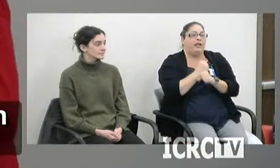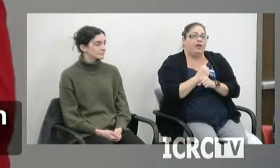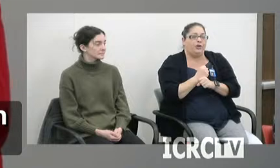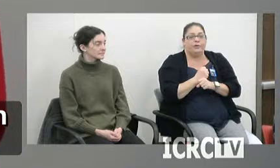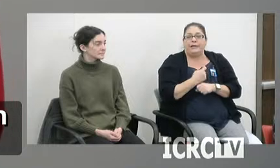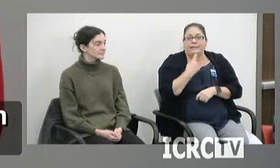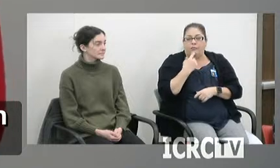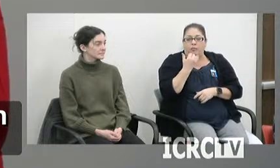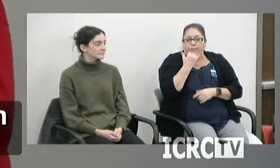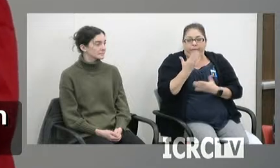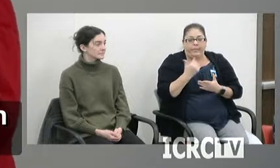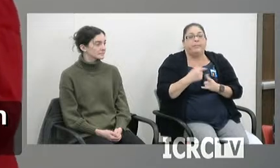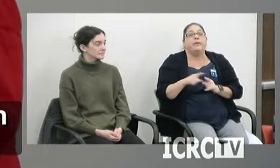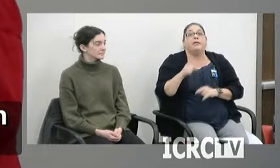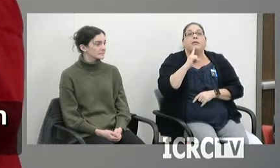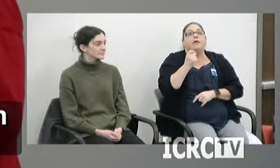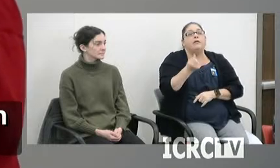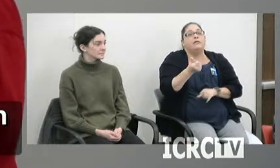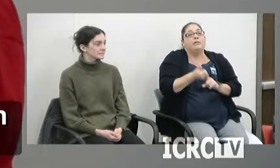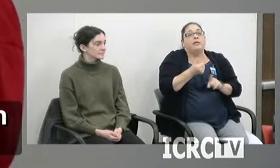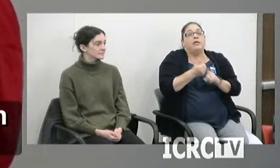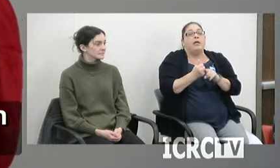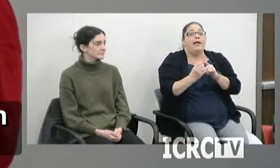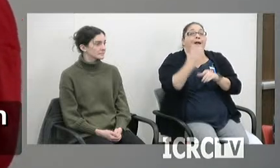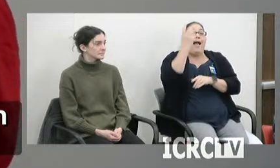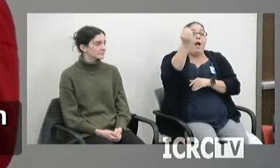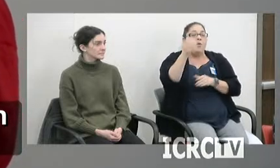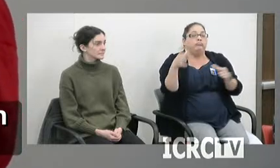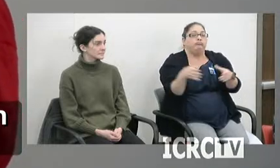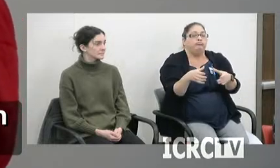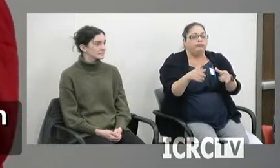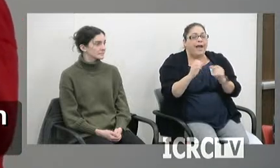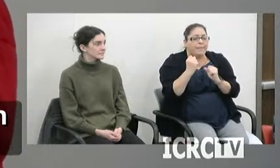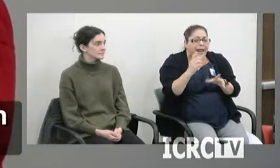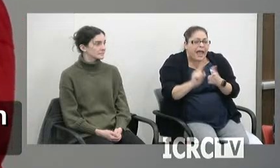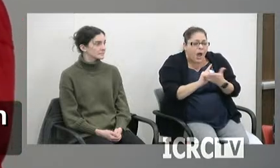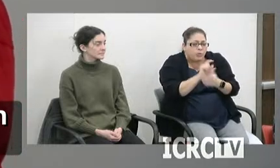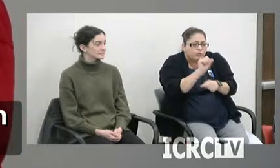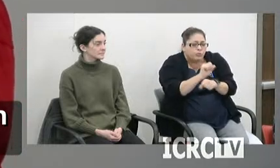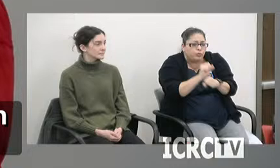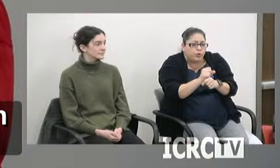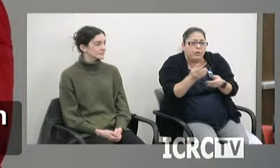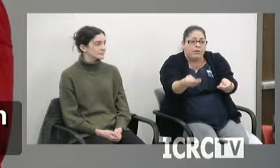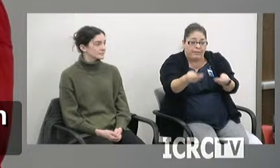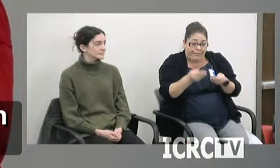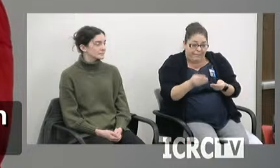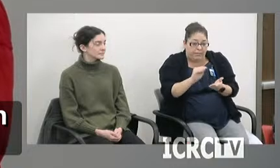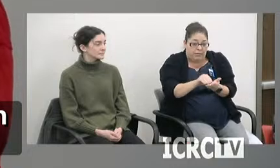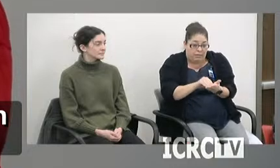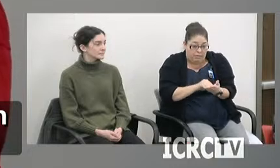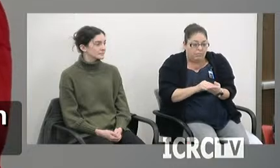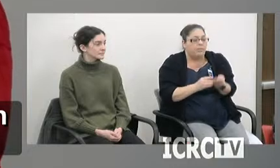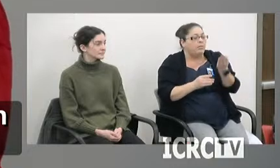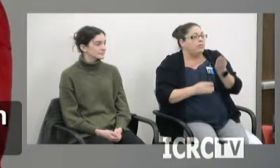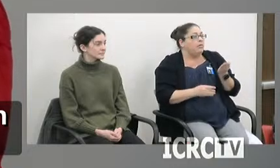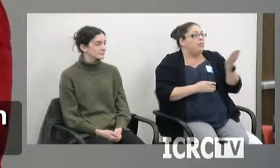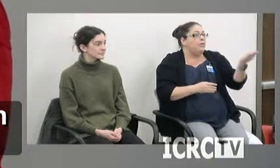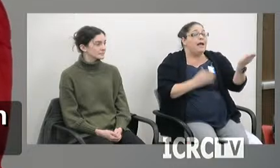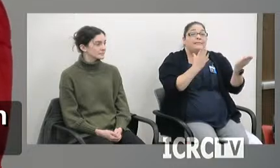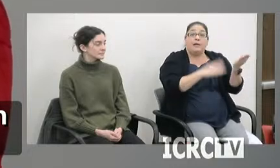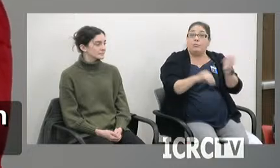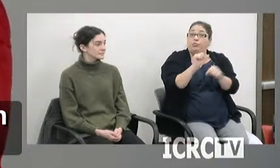went out and she asked them for how many hours they worked. We submitted those. Some of them worked the full